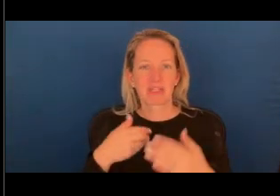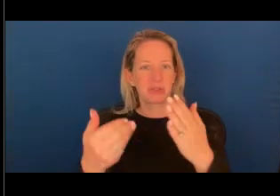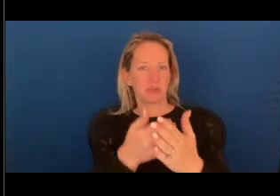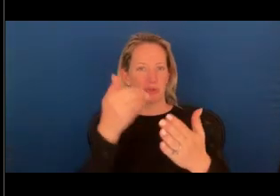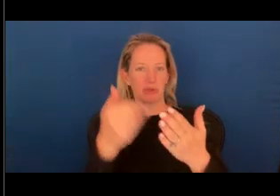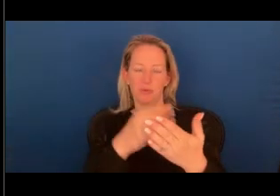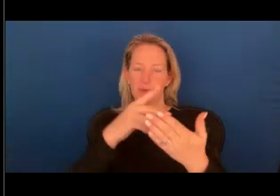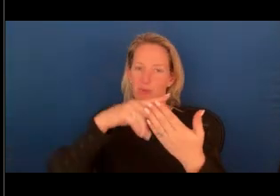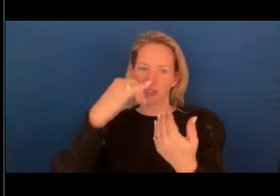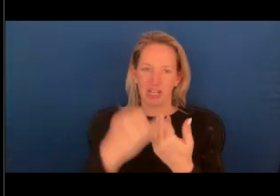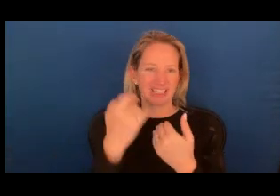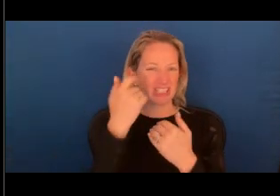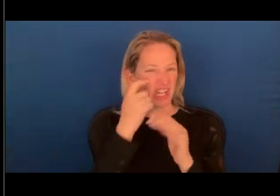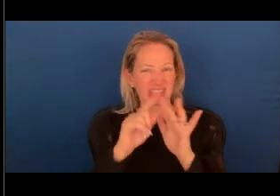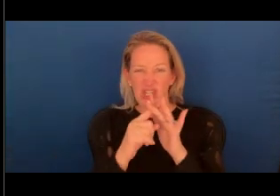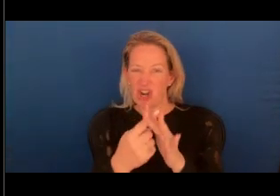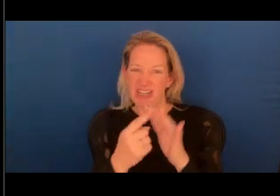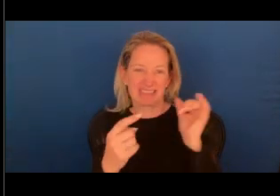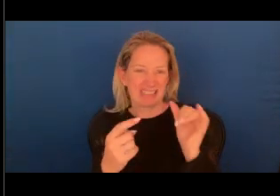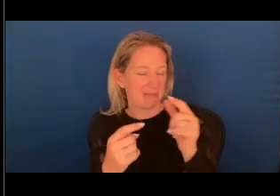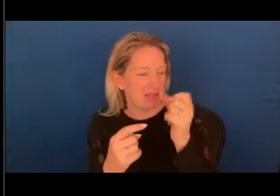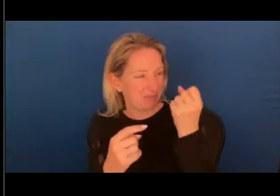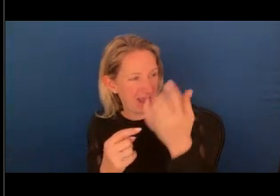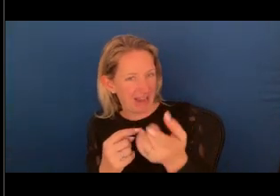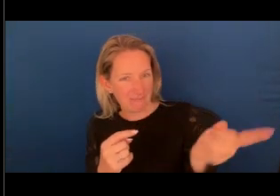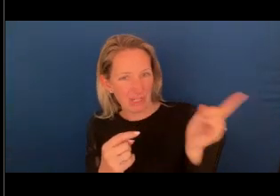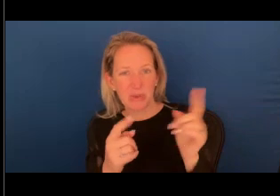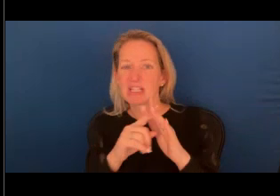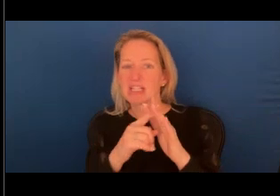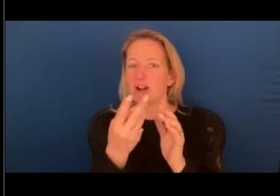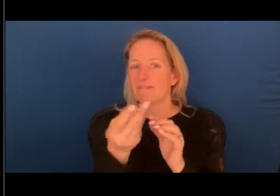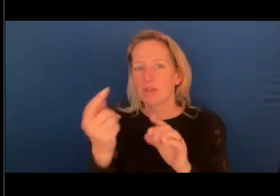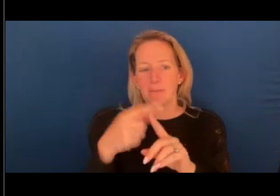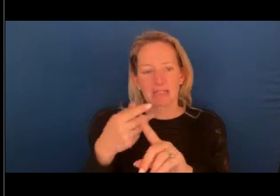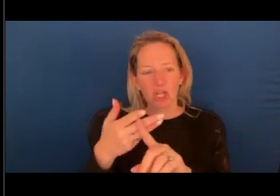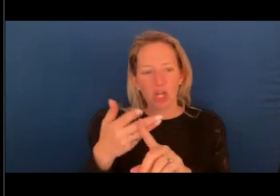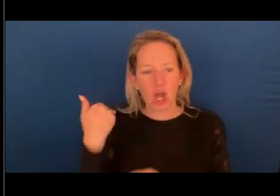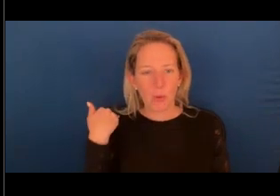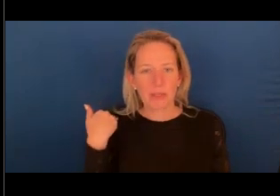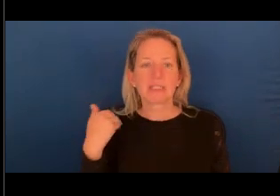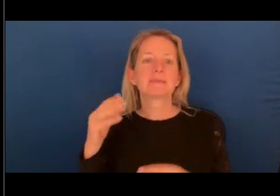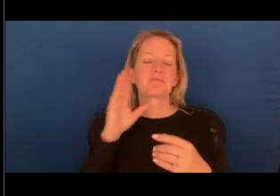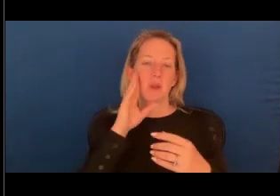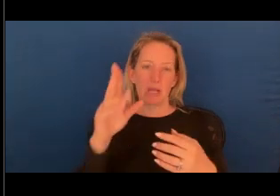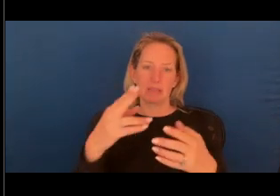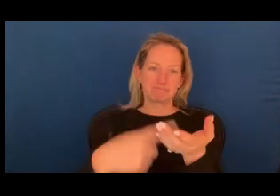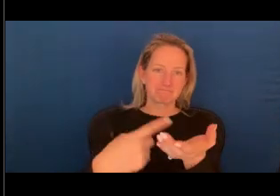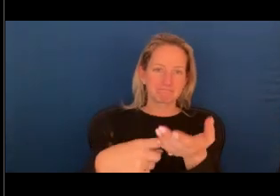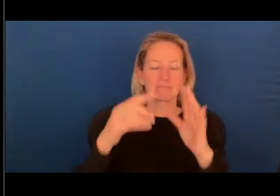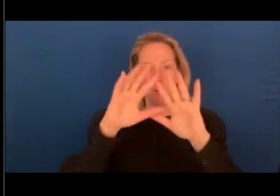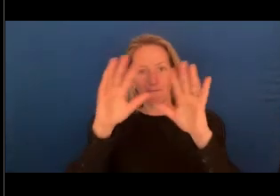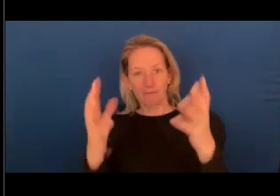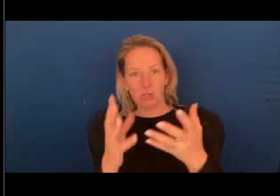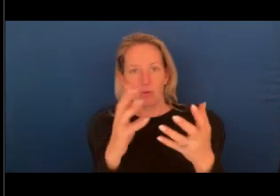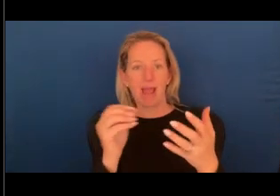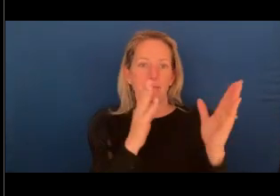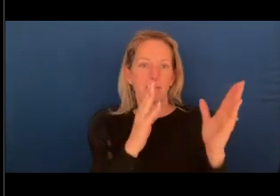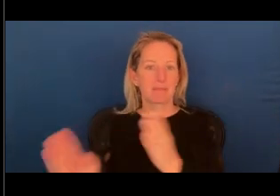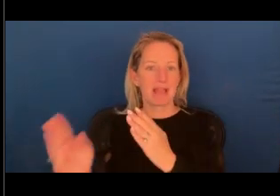you, a couple of months ago. So I'm going to be just providing some overview and our plans for the next 3